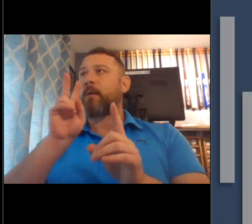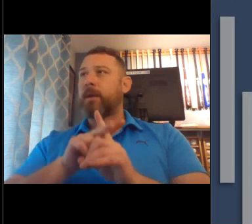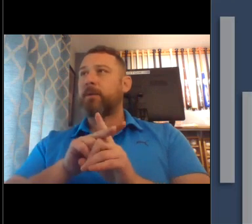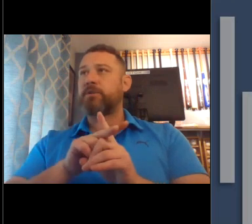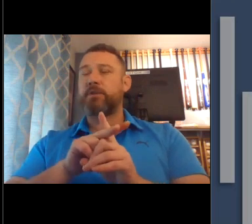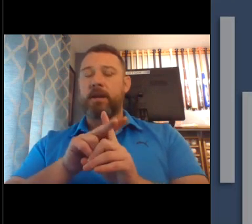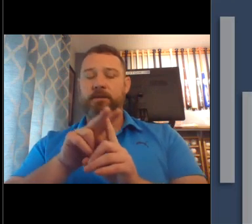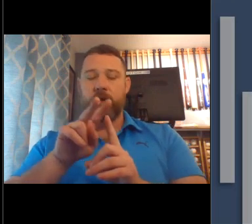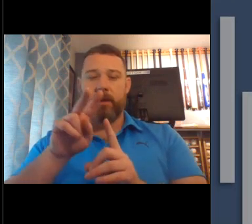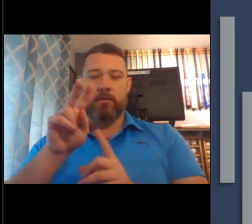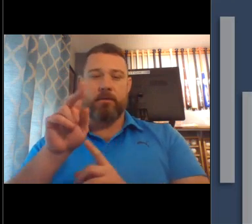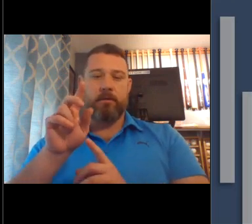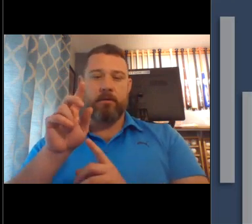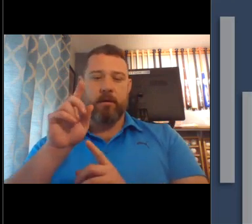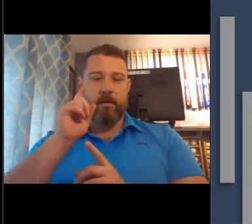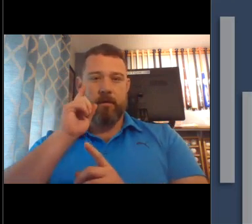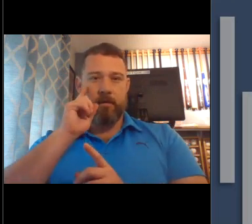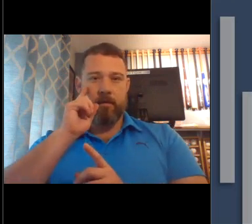state ATP funds."